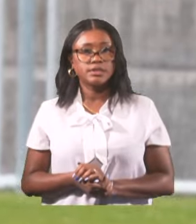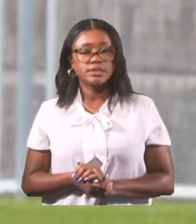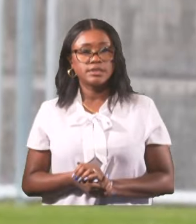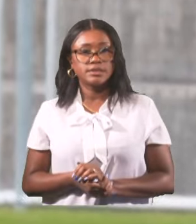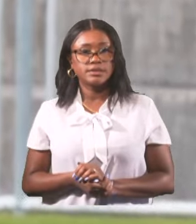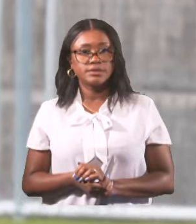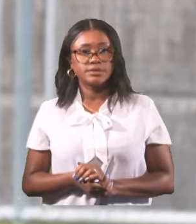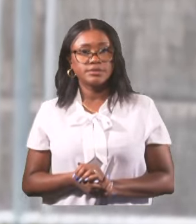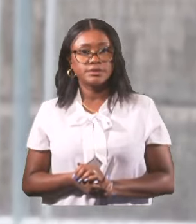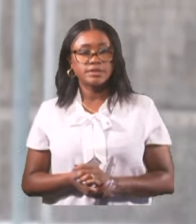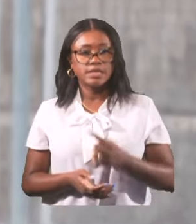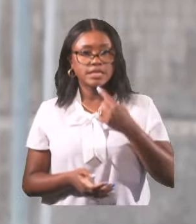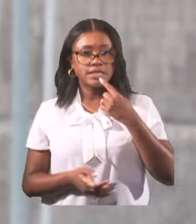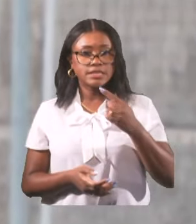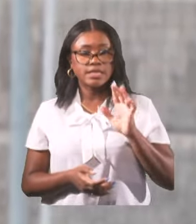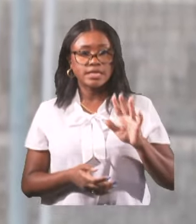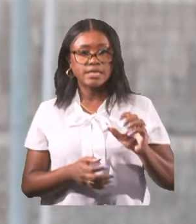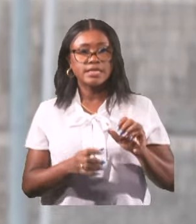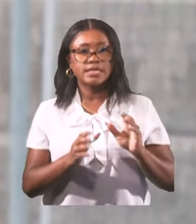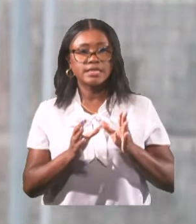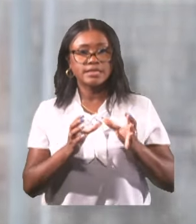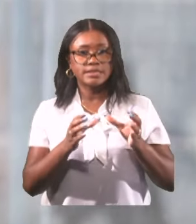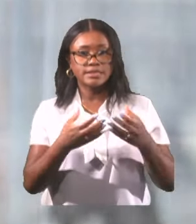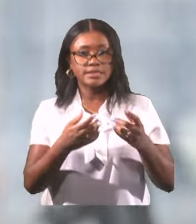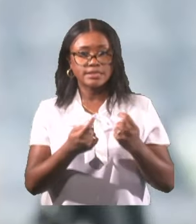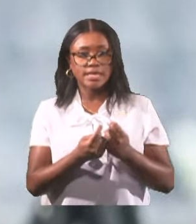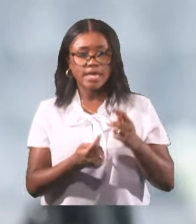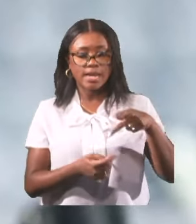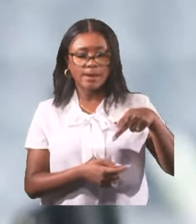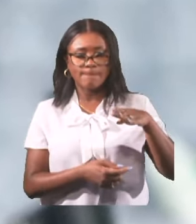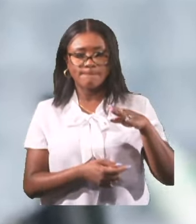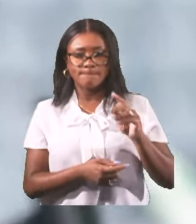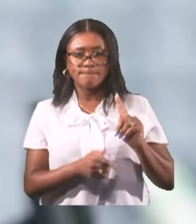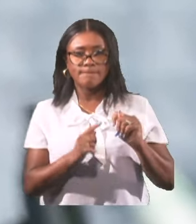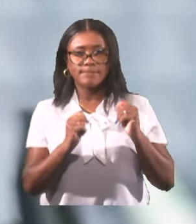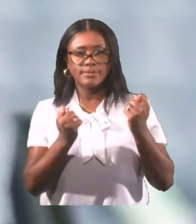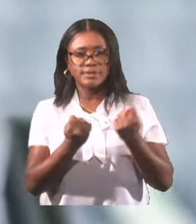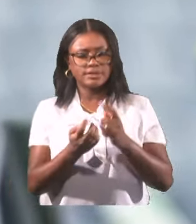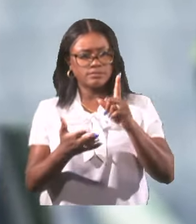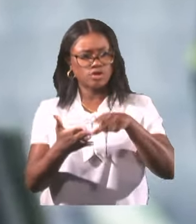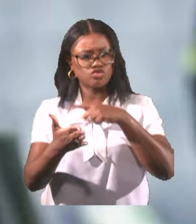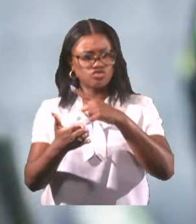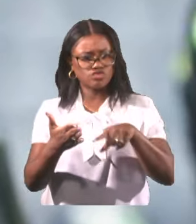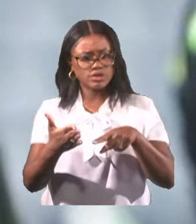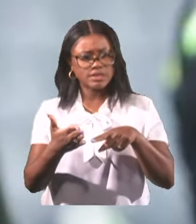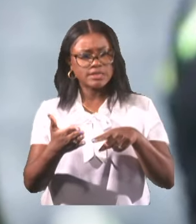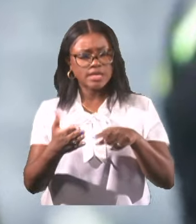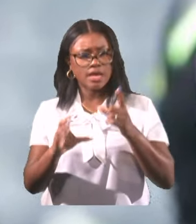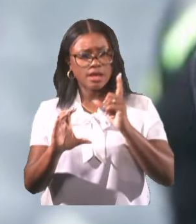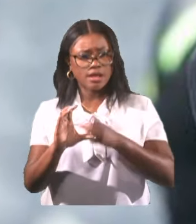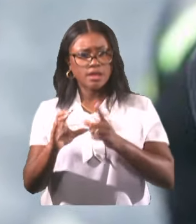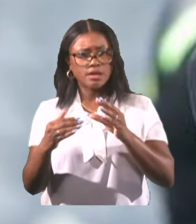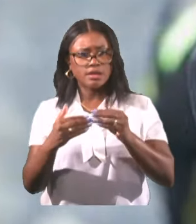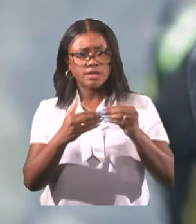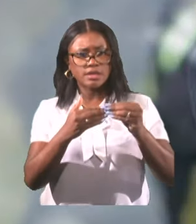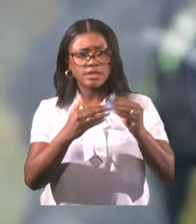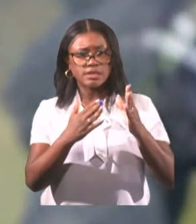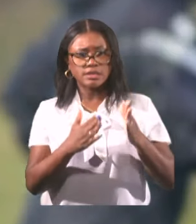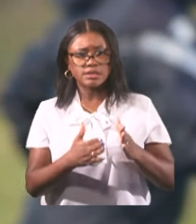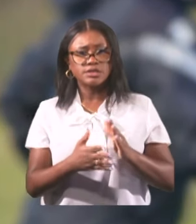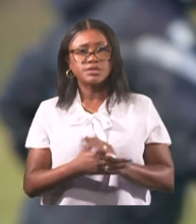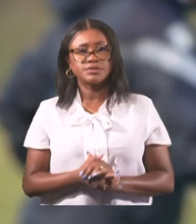allegedly called his side a pub team and criticized the club's leadership. In an unpublished